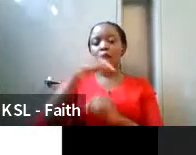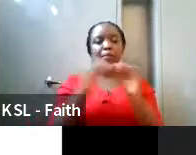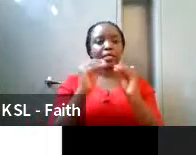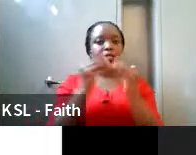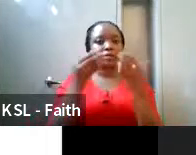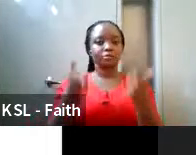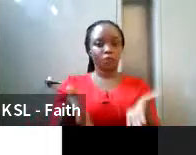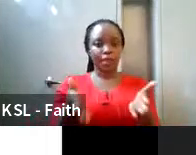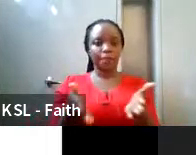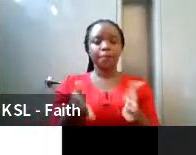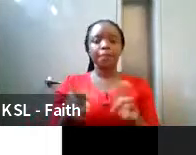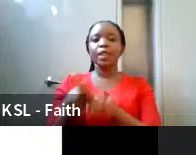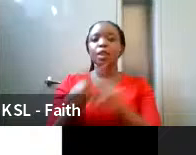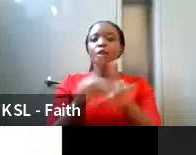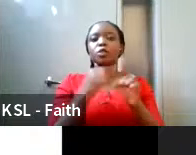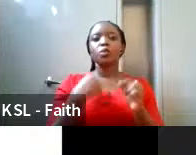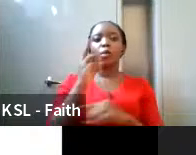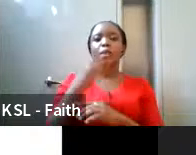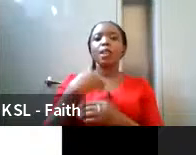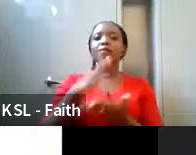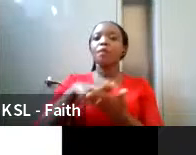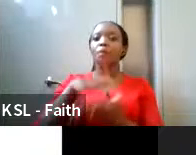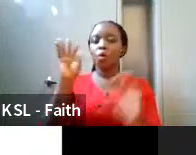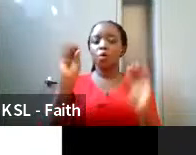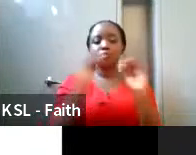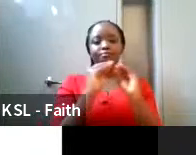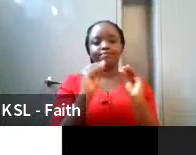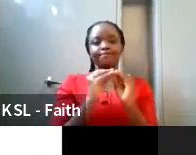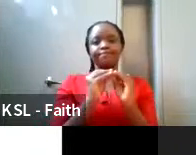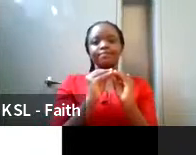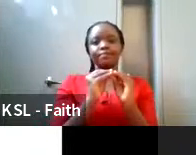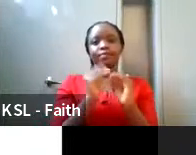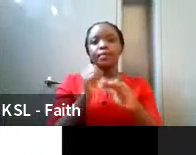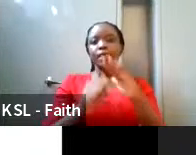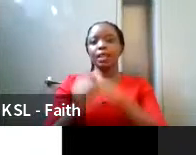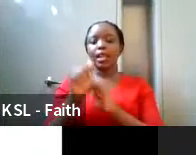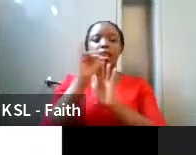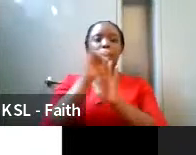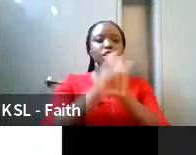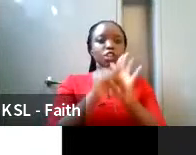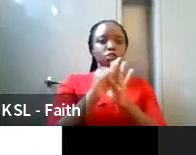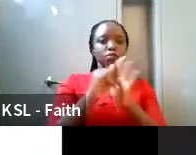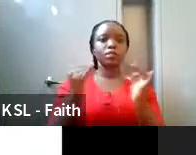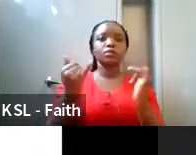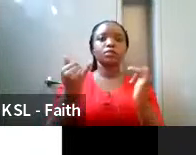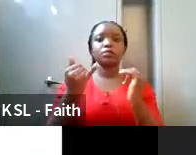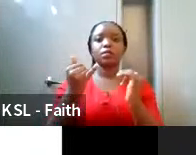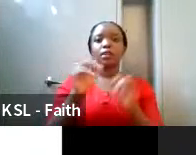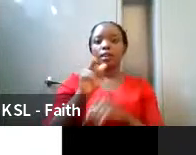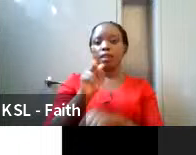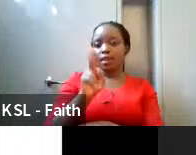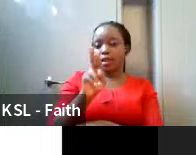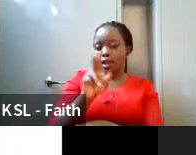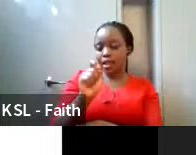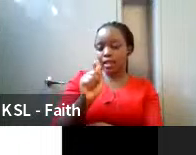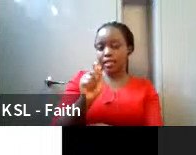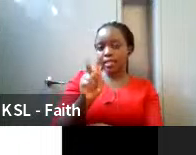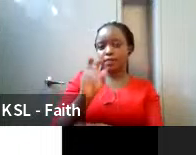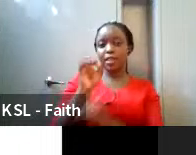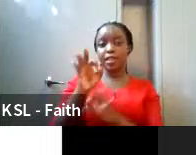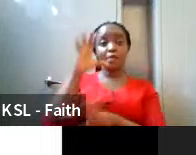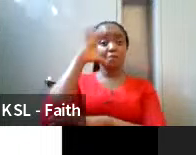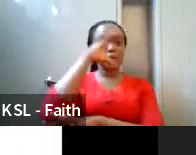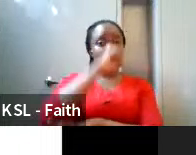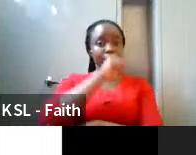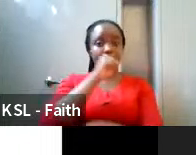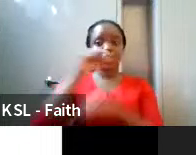session. And we are going to have more sessions on our YouTube channel, that is KRA TV. In case you missed our session for